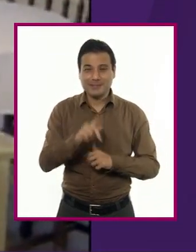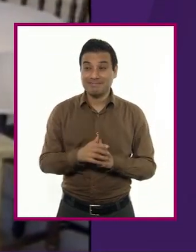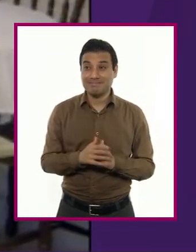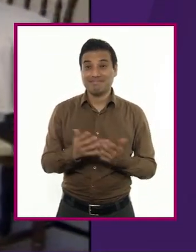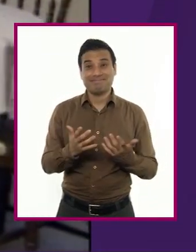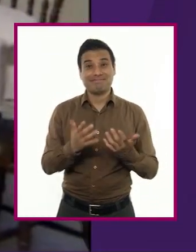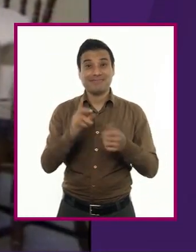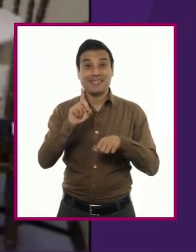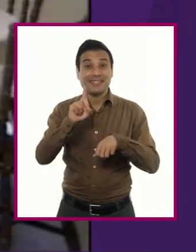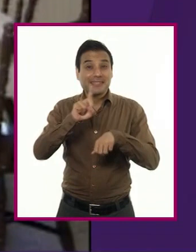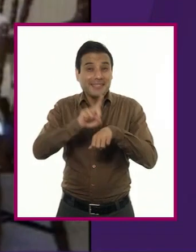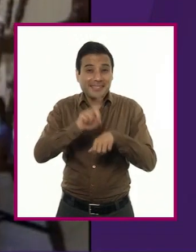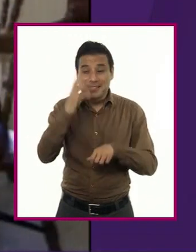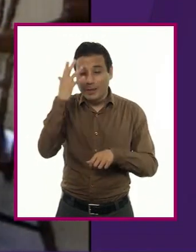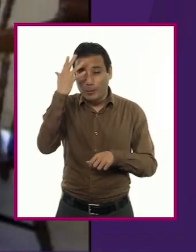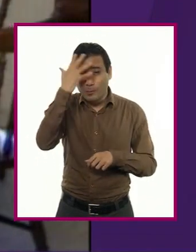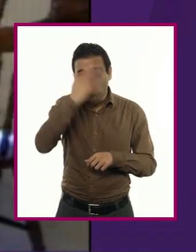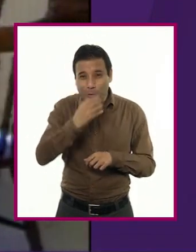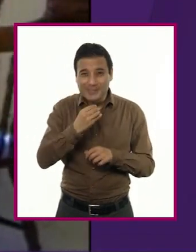beautiful day.